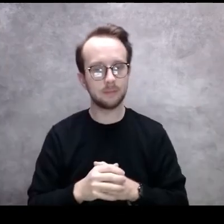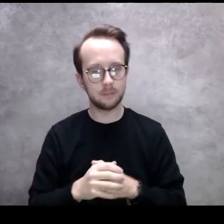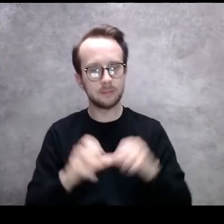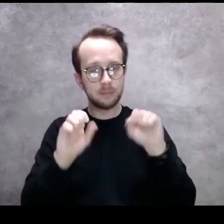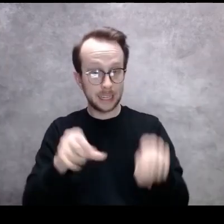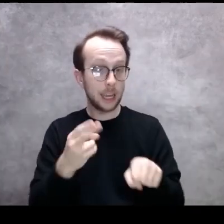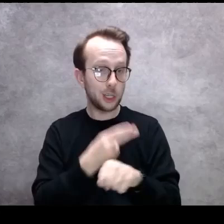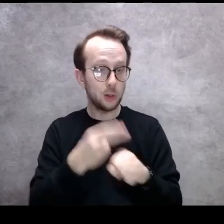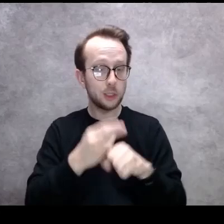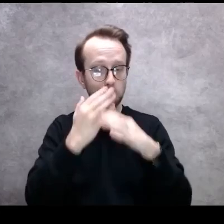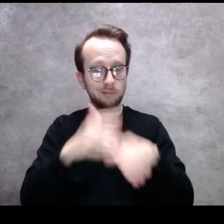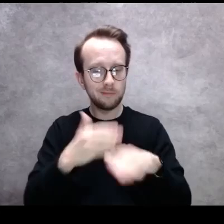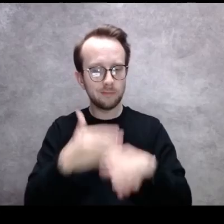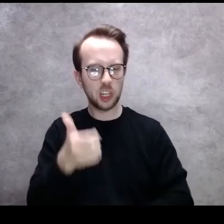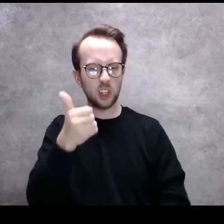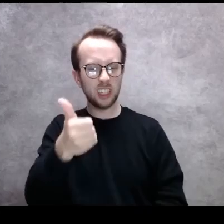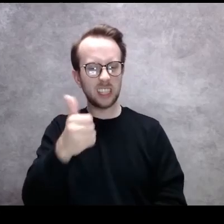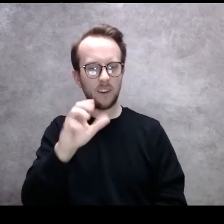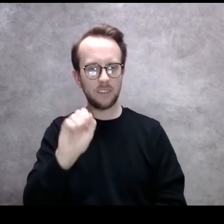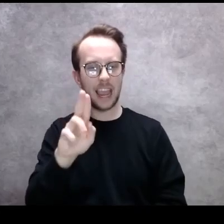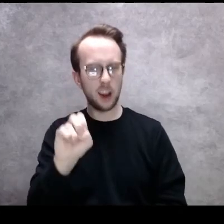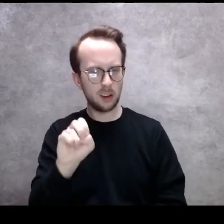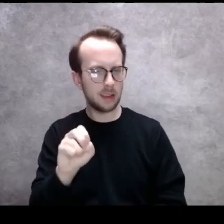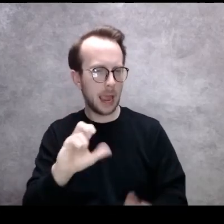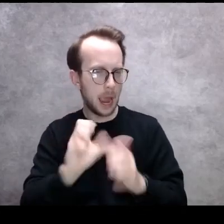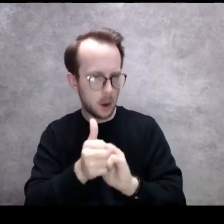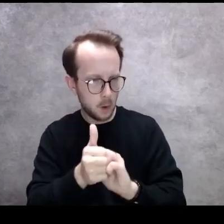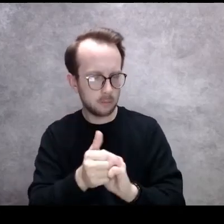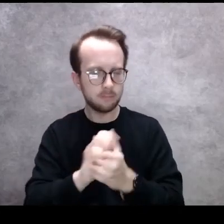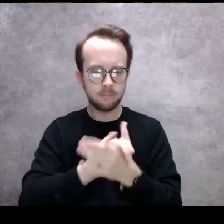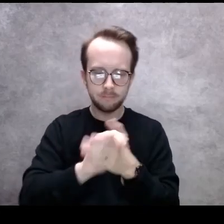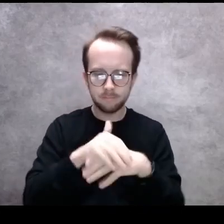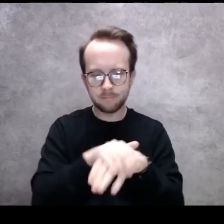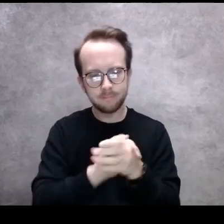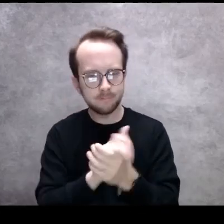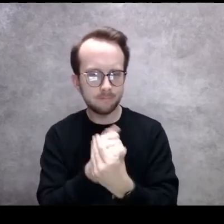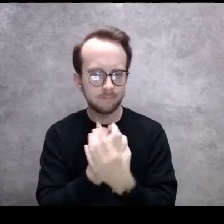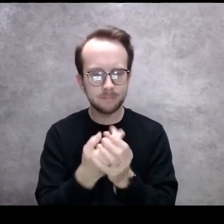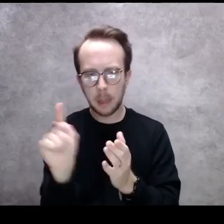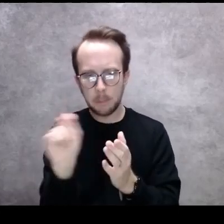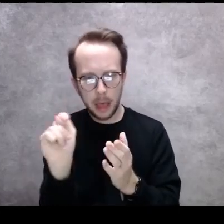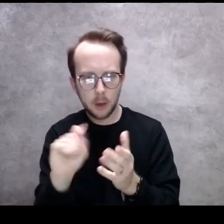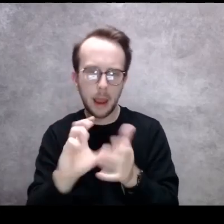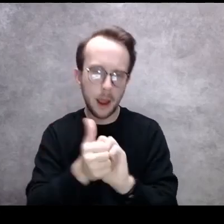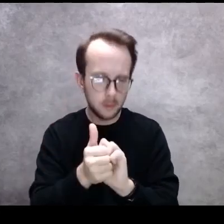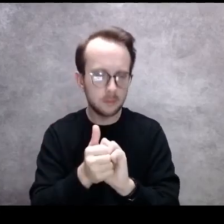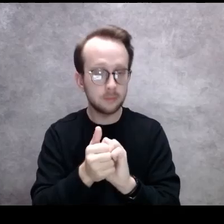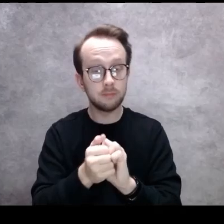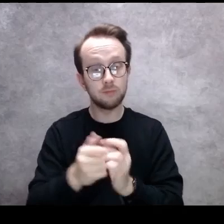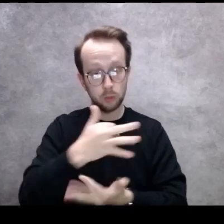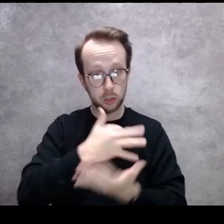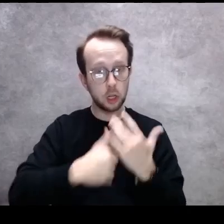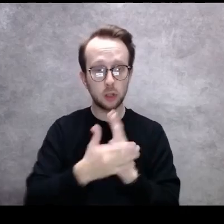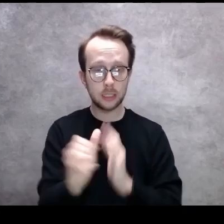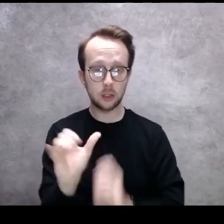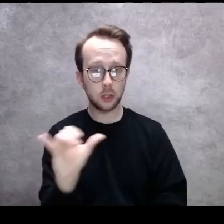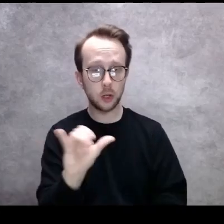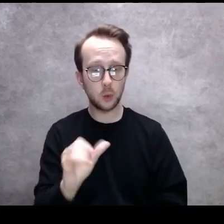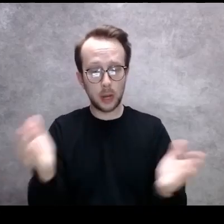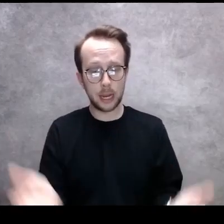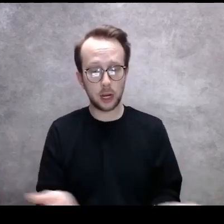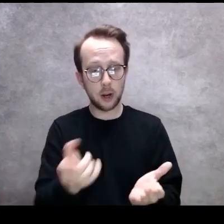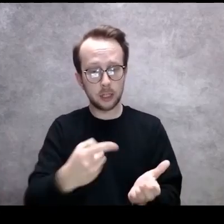for self-care tasks, such as toileting or hand washing, or even for social skills, such as encouraging students to